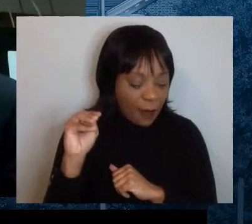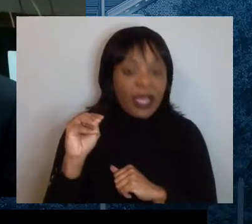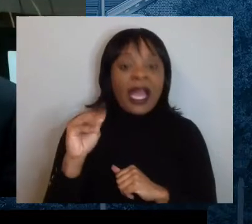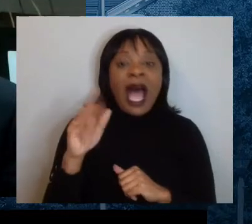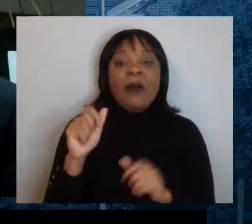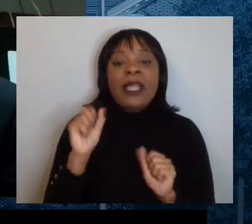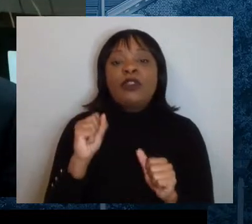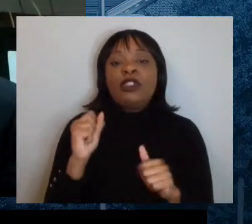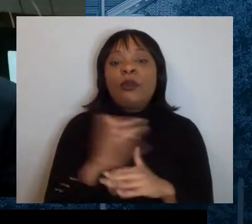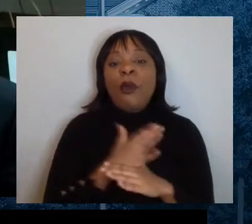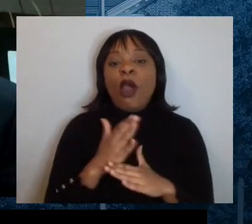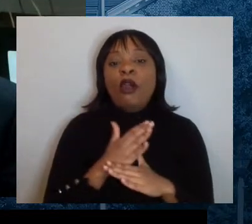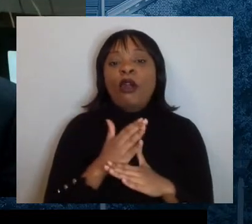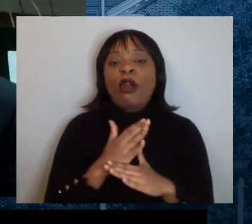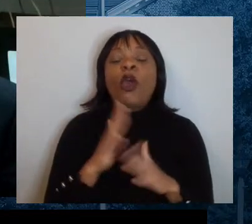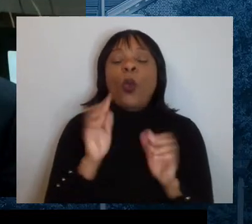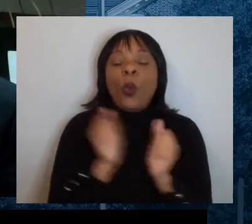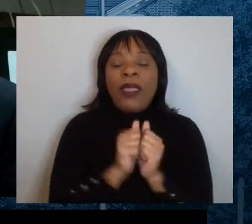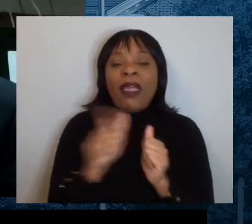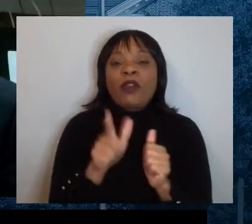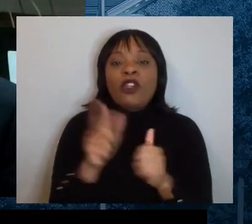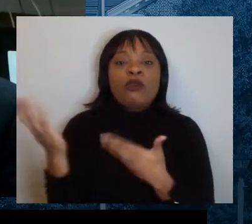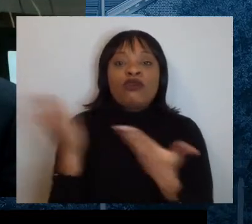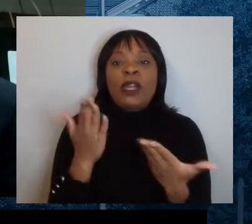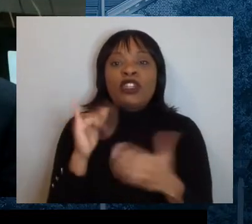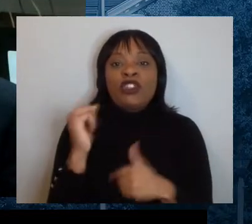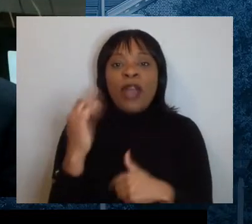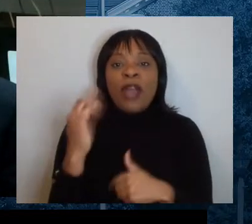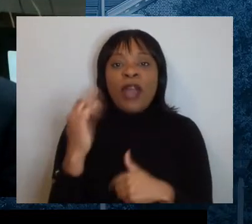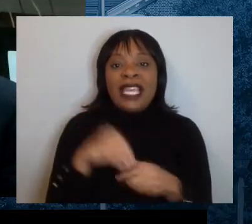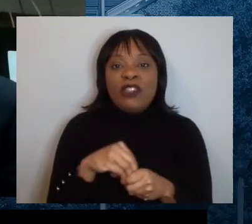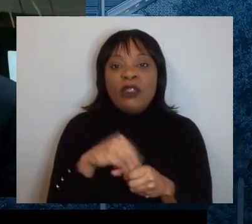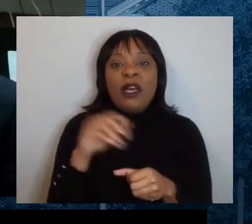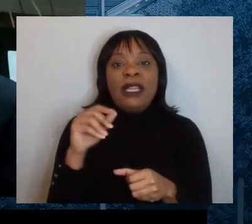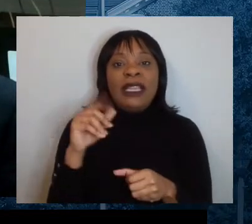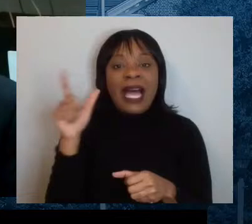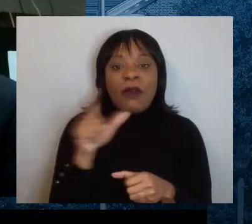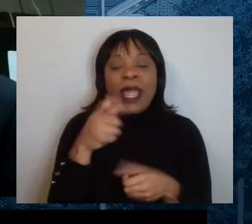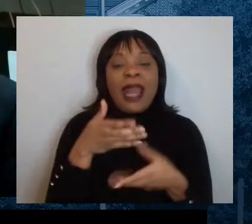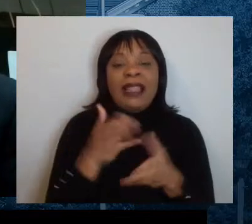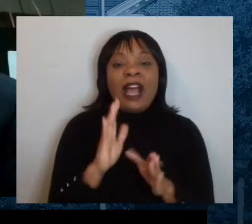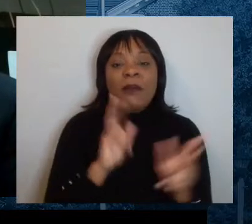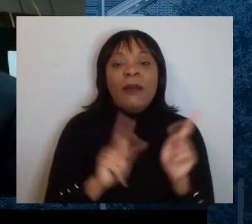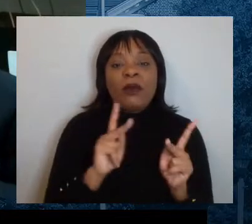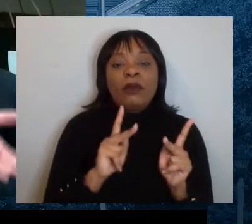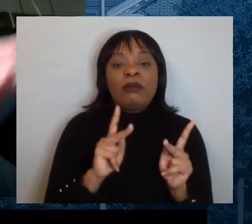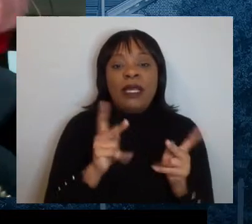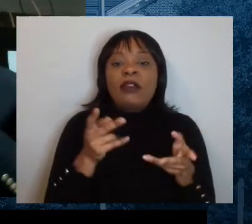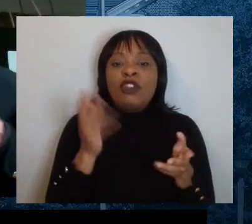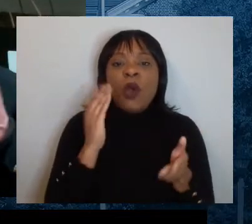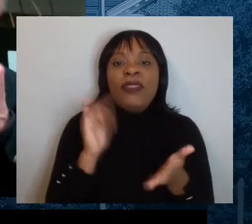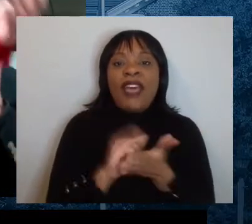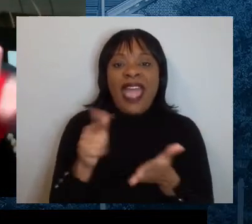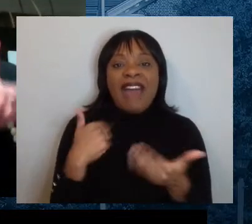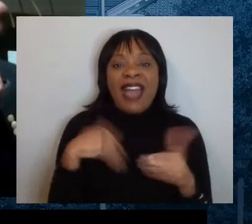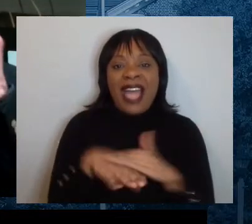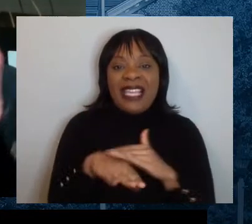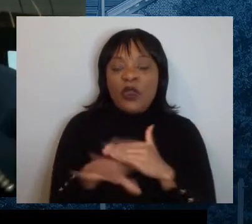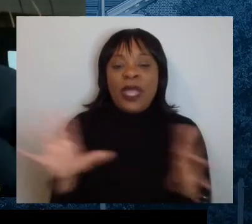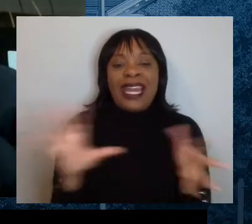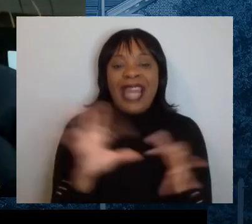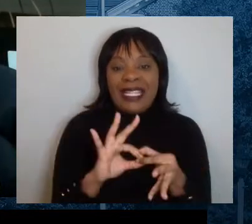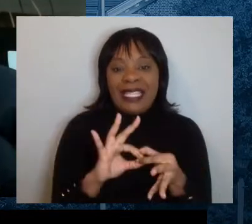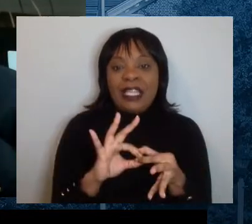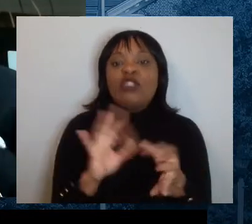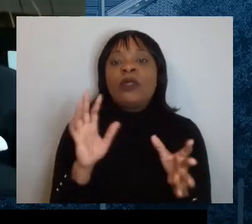libraries to bring jobs into the library and let people know that they could have access to connecting to the